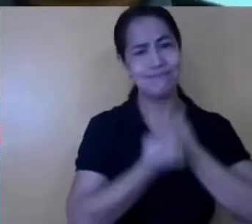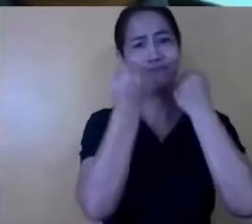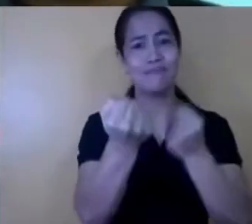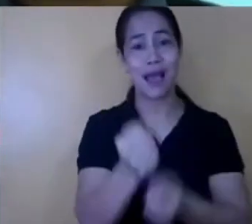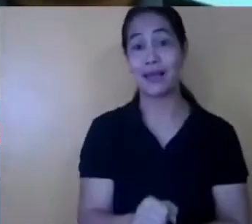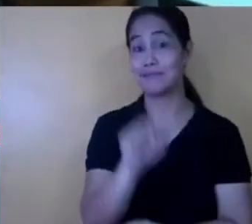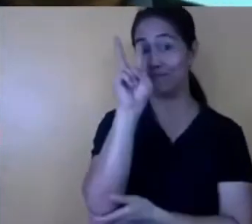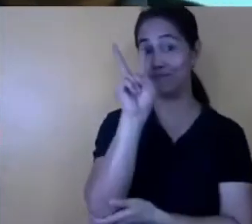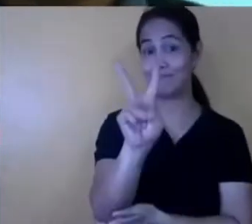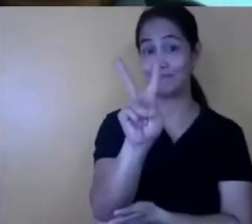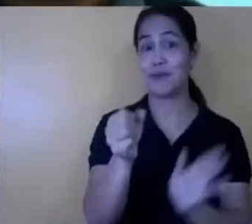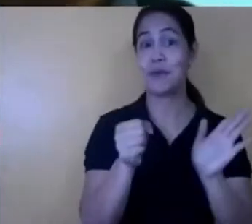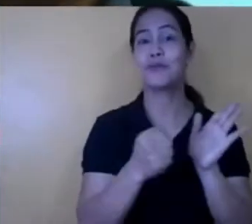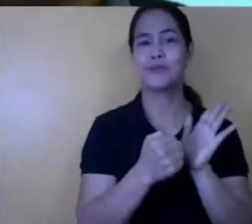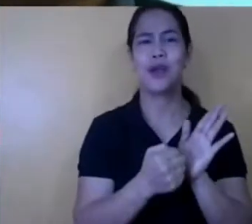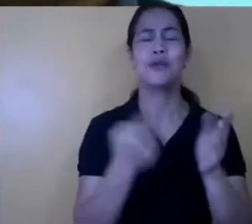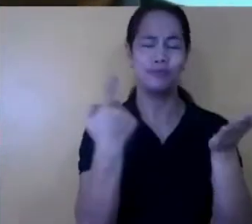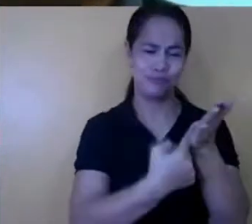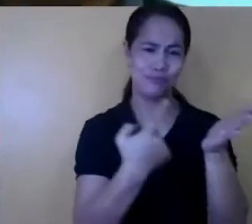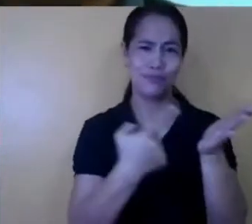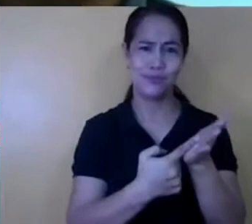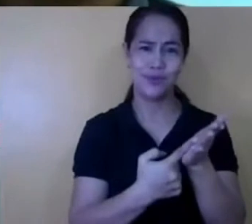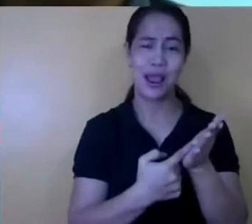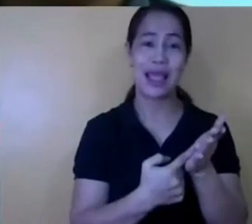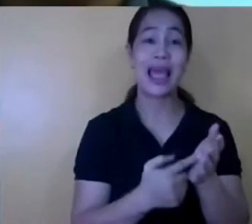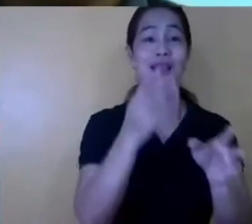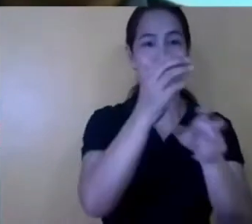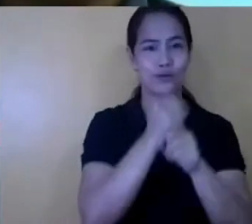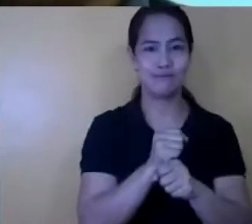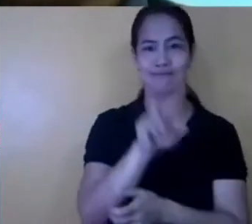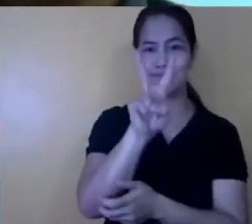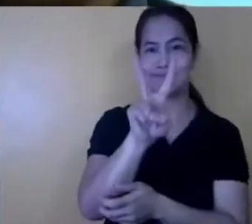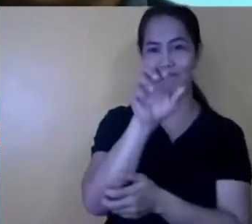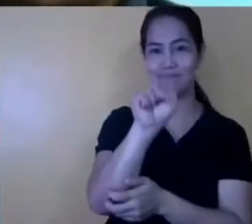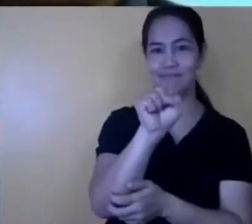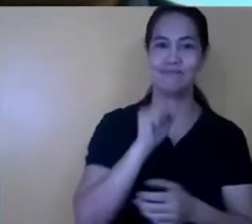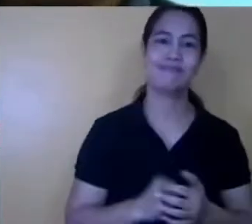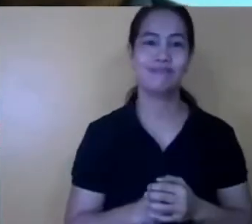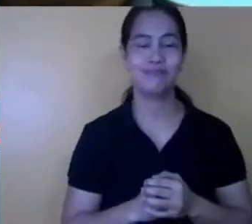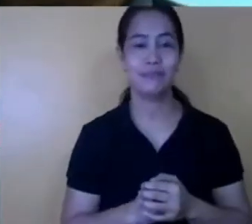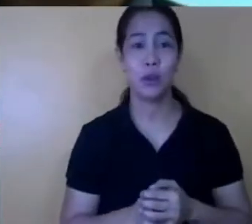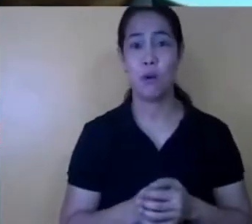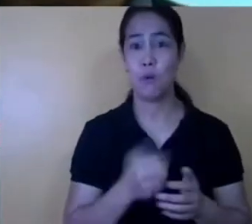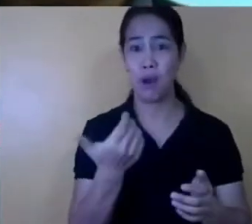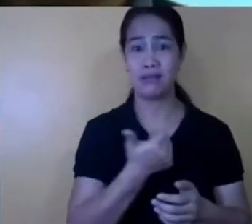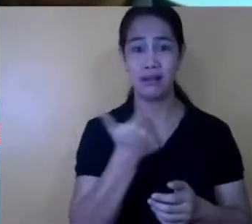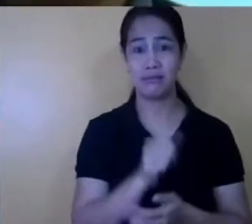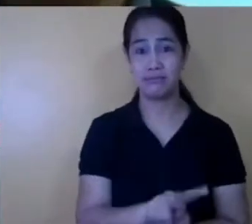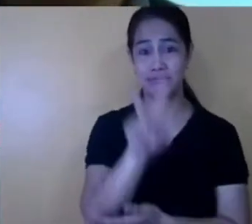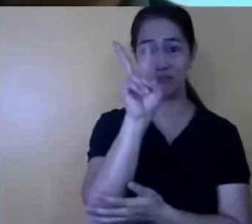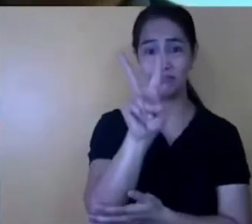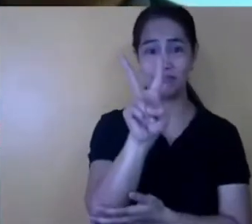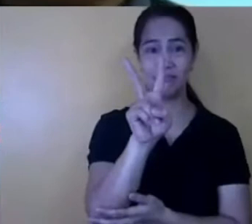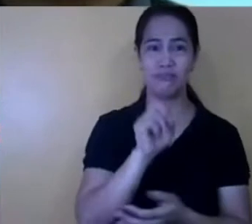show discussions held, you get very satisfactory. Why 2? Because there must also be